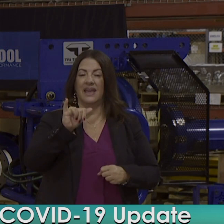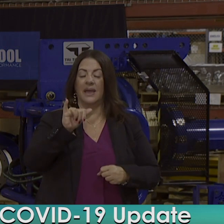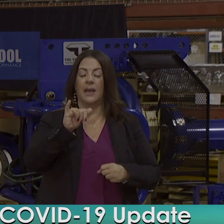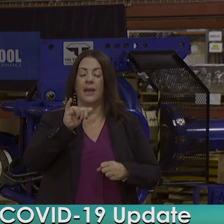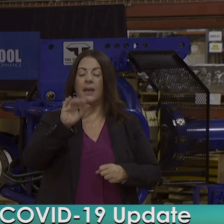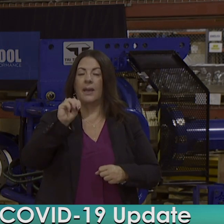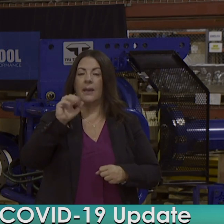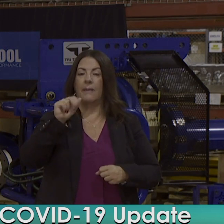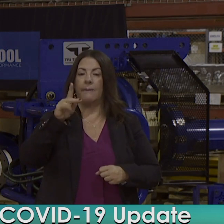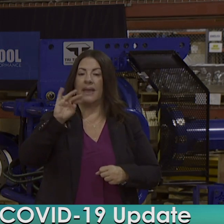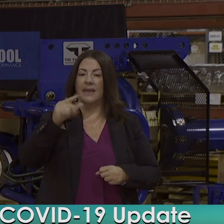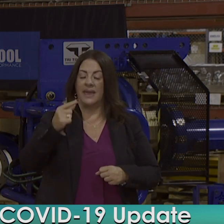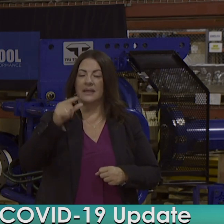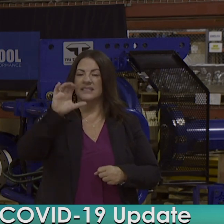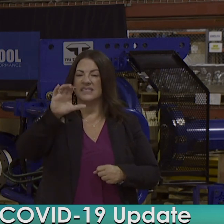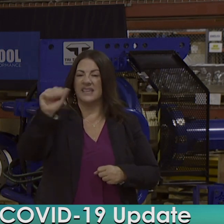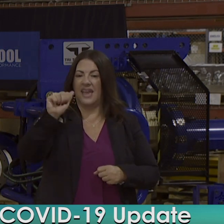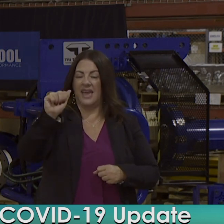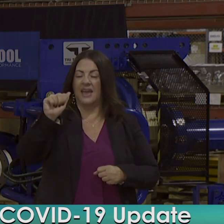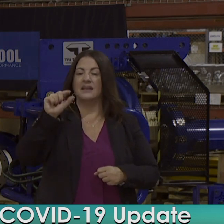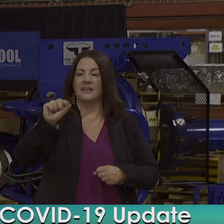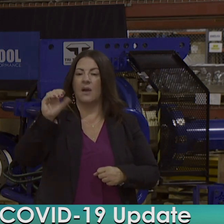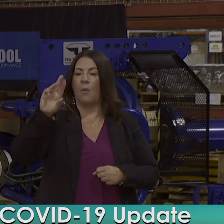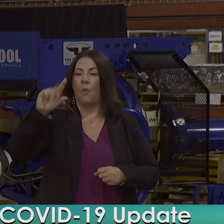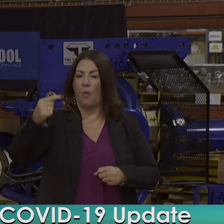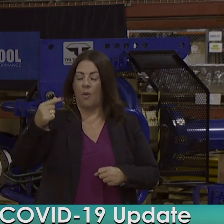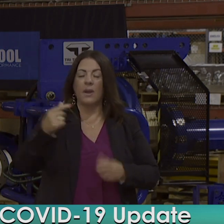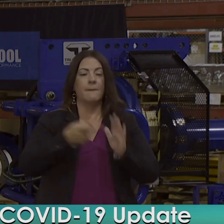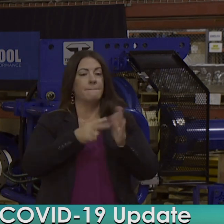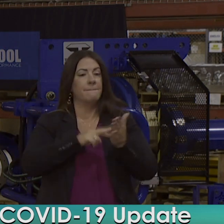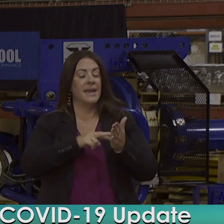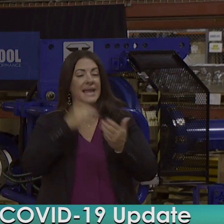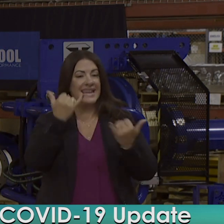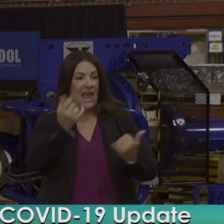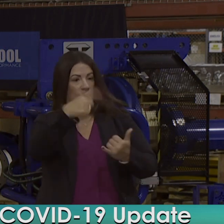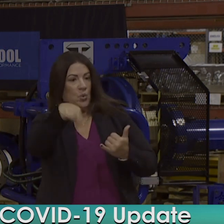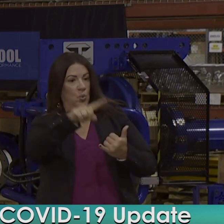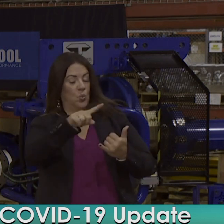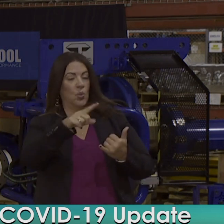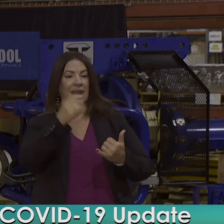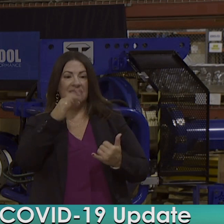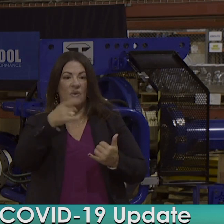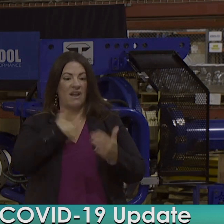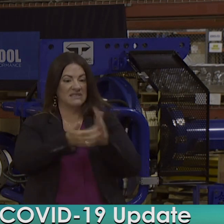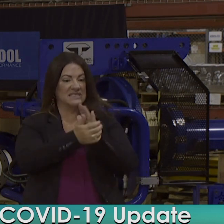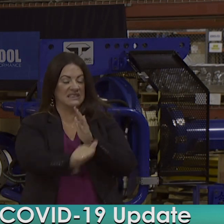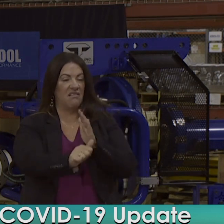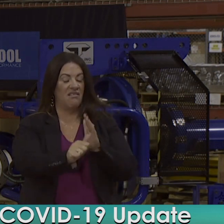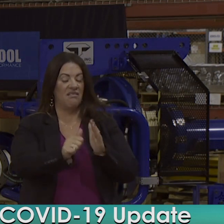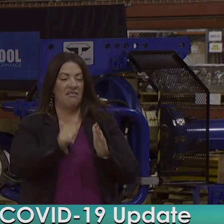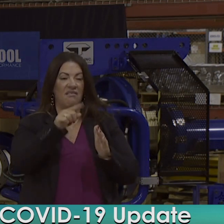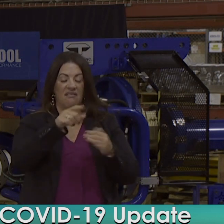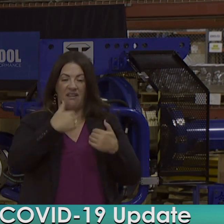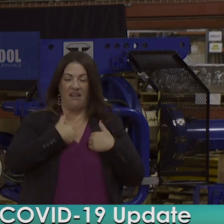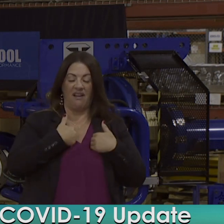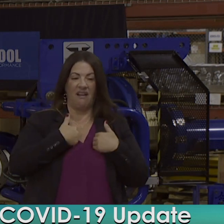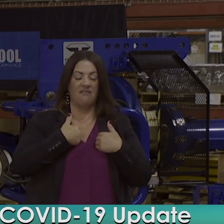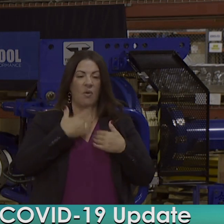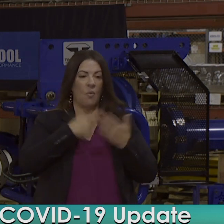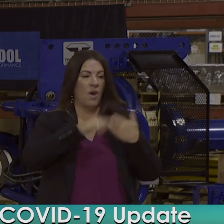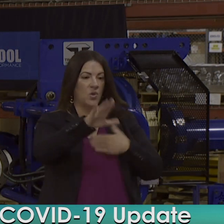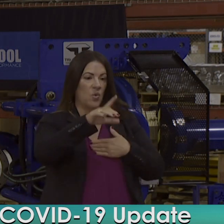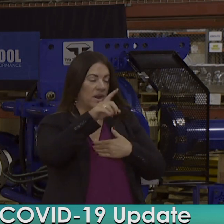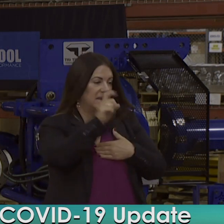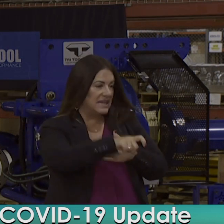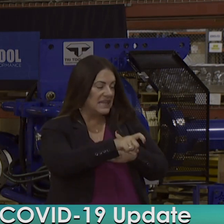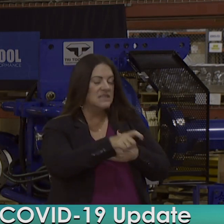safelymakingca.org, that we now have an online portal where people can match their talents, their skills with their needs.